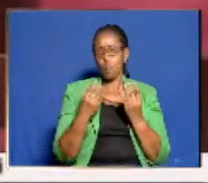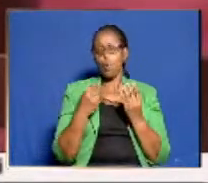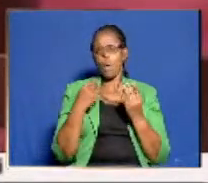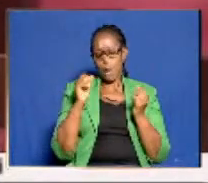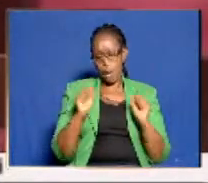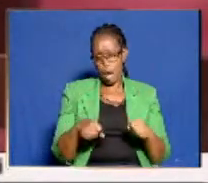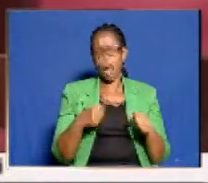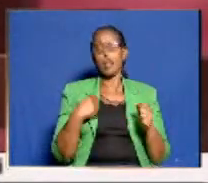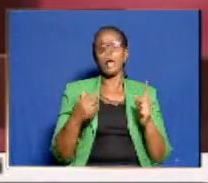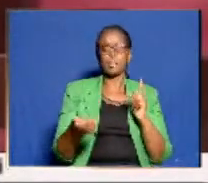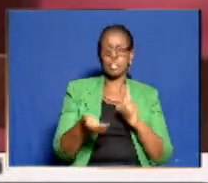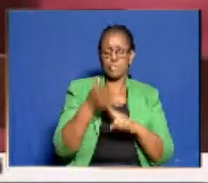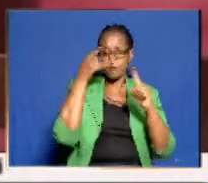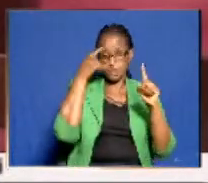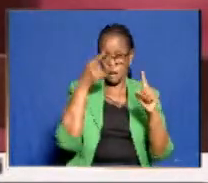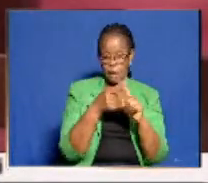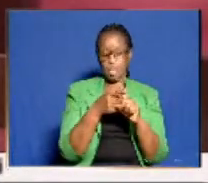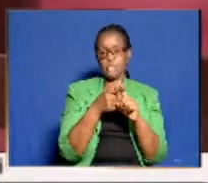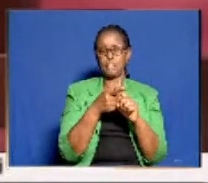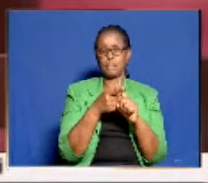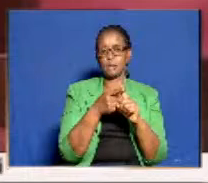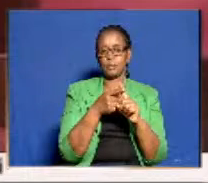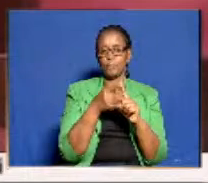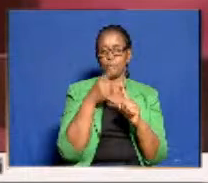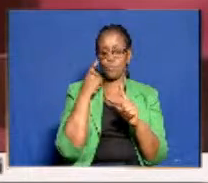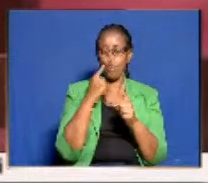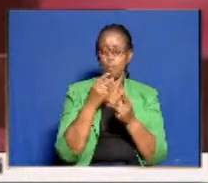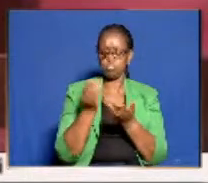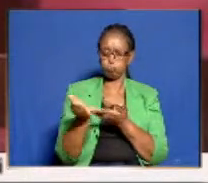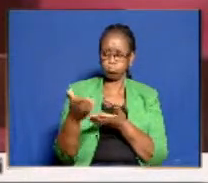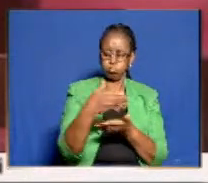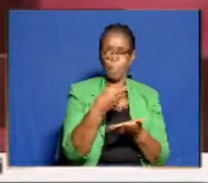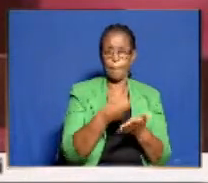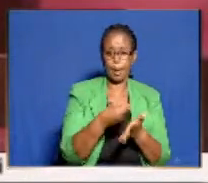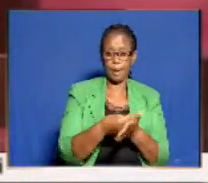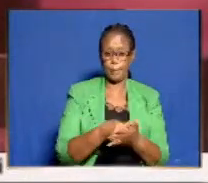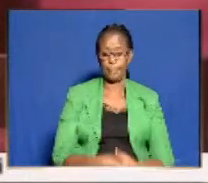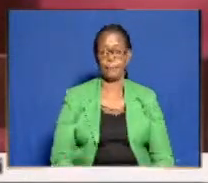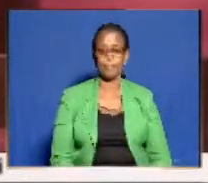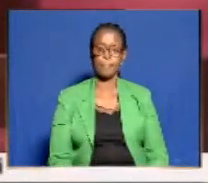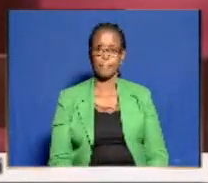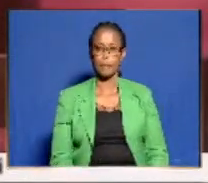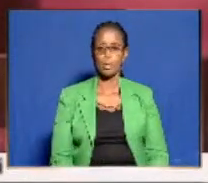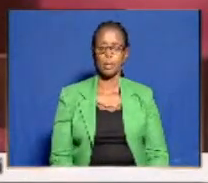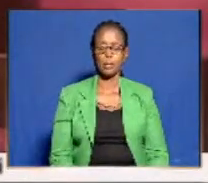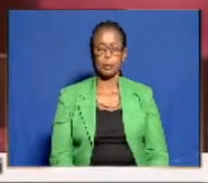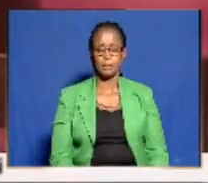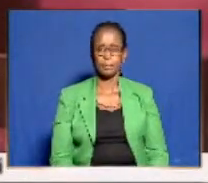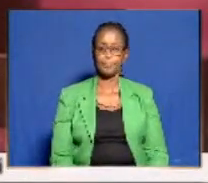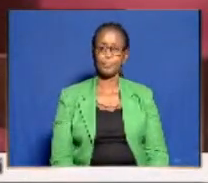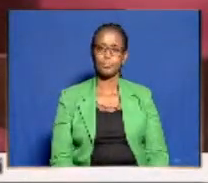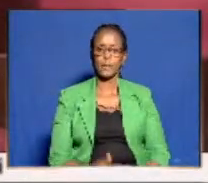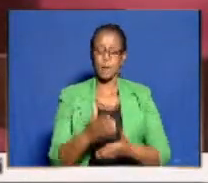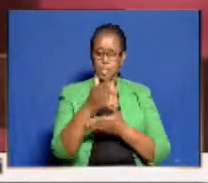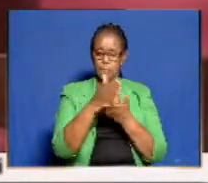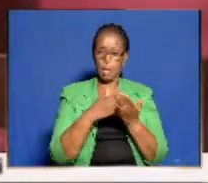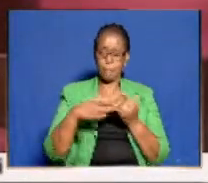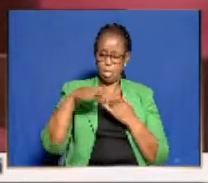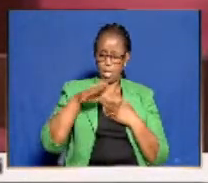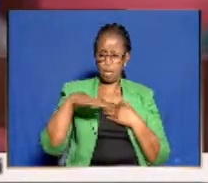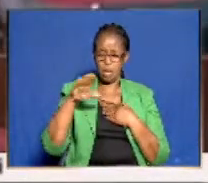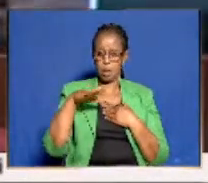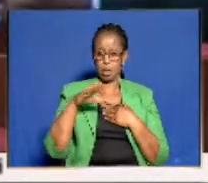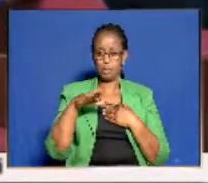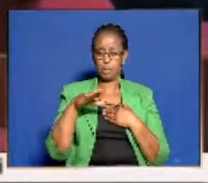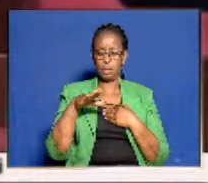on income targets. Honorable Speaker, some areas in this country, according to the policy that they